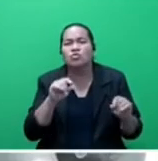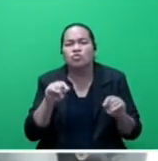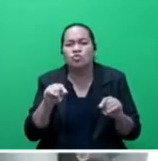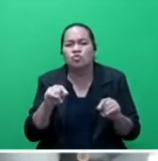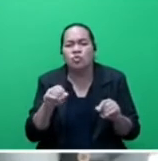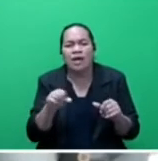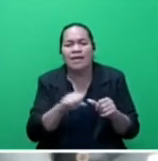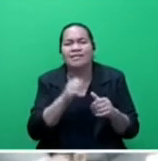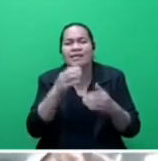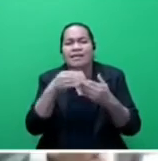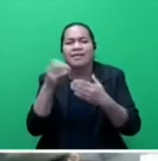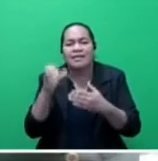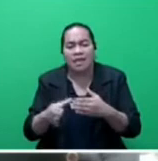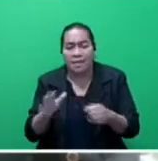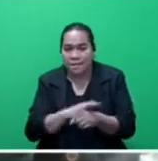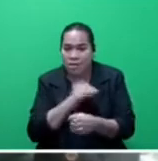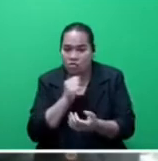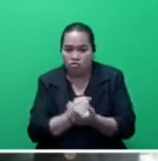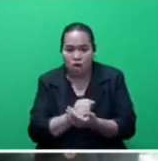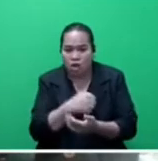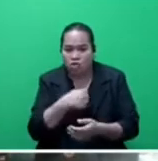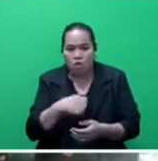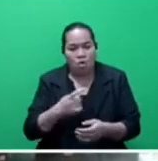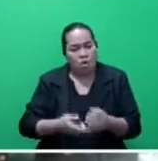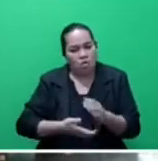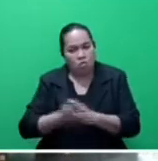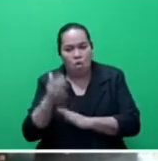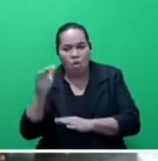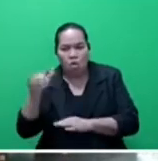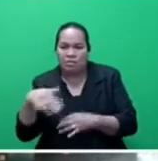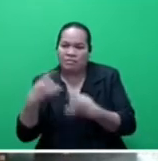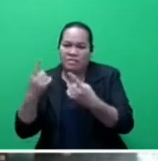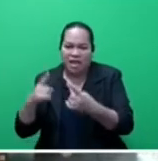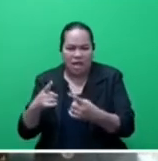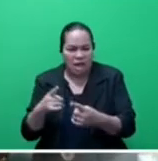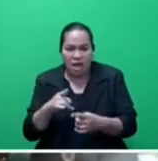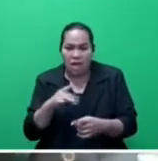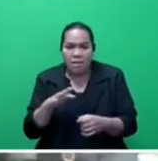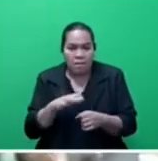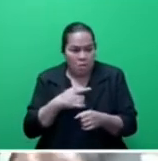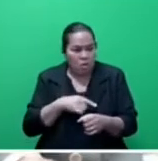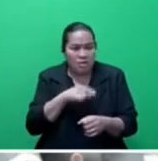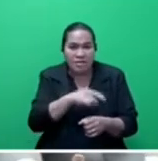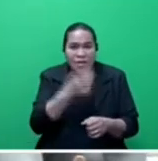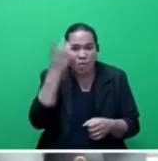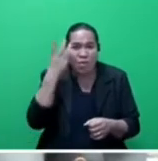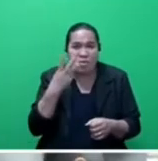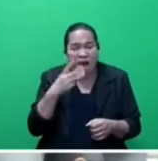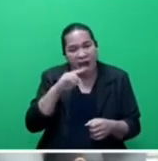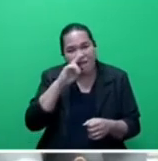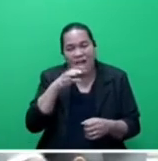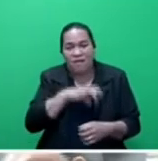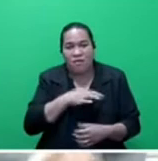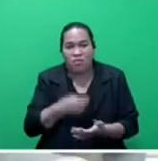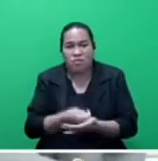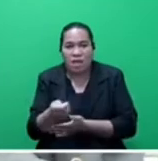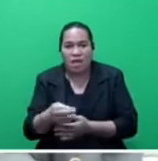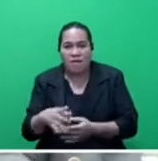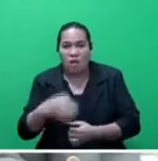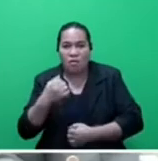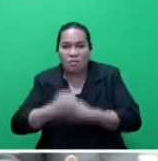no one goes home to die because she could no longer afford dialysis, or that a young woman resorts to selling her